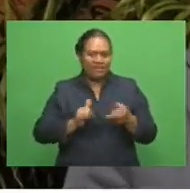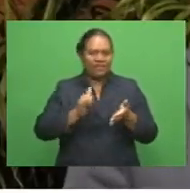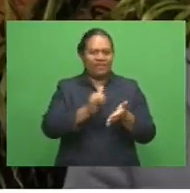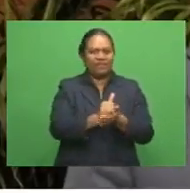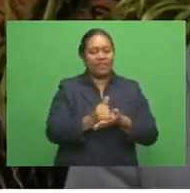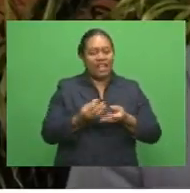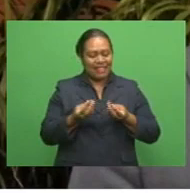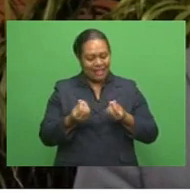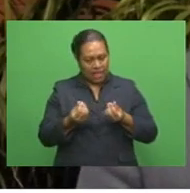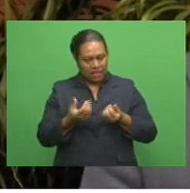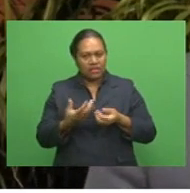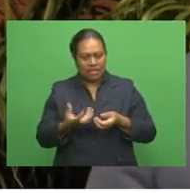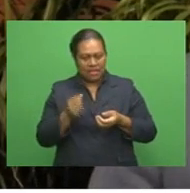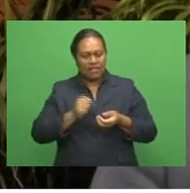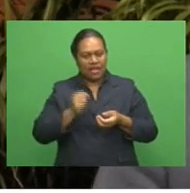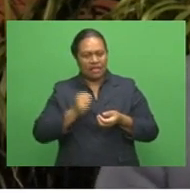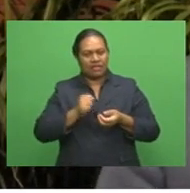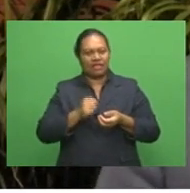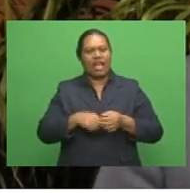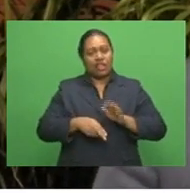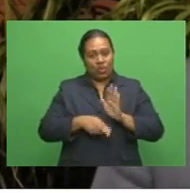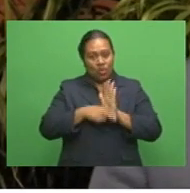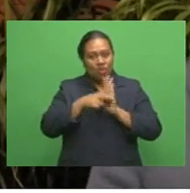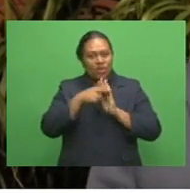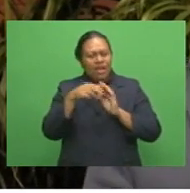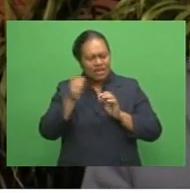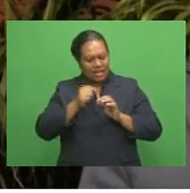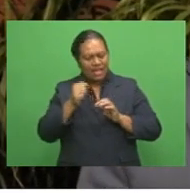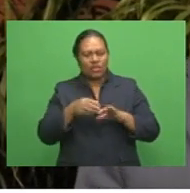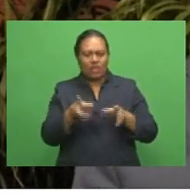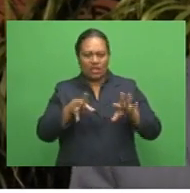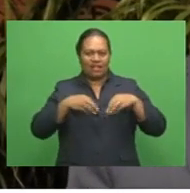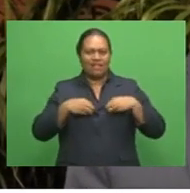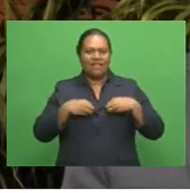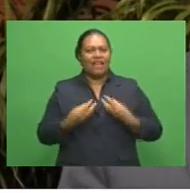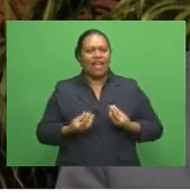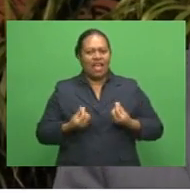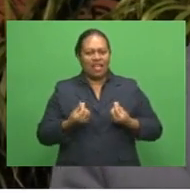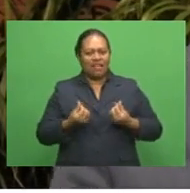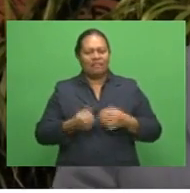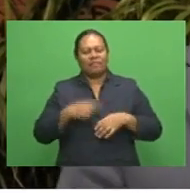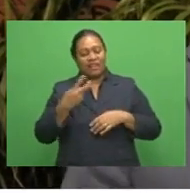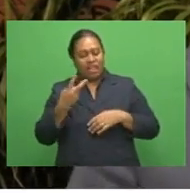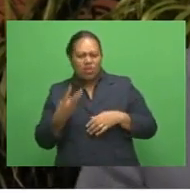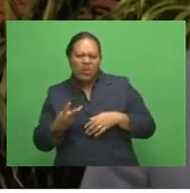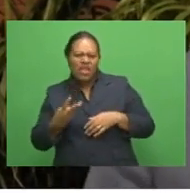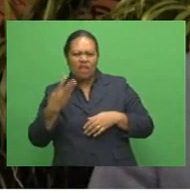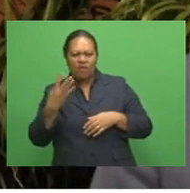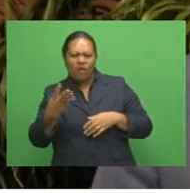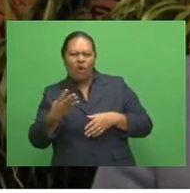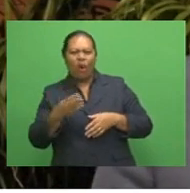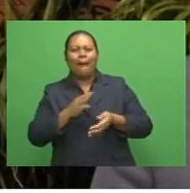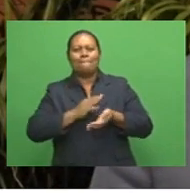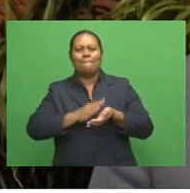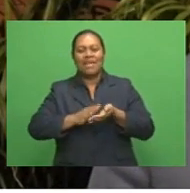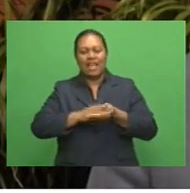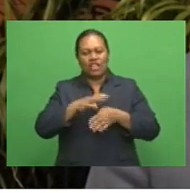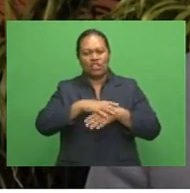now. Outrigger will get the cash now. There are many hotels that are empty, but they still have to pay $3, $4, $5 million in insurance